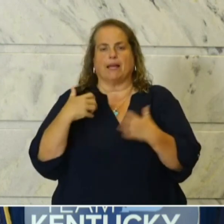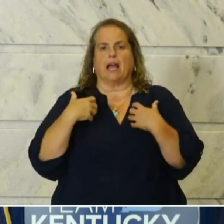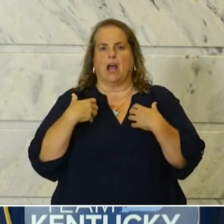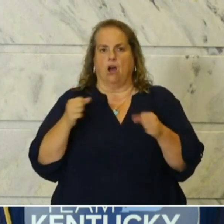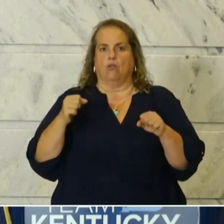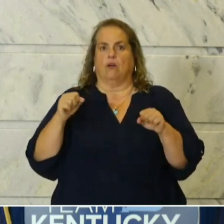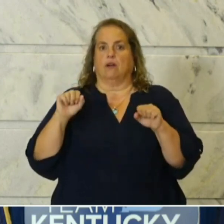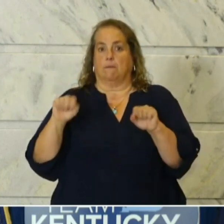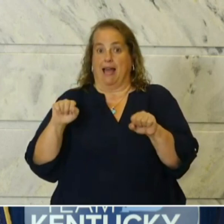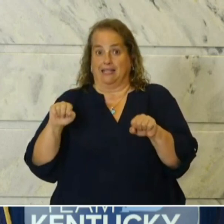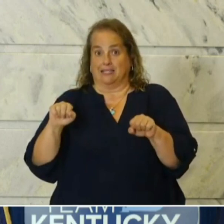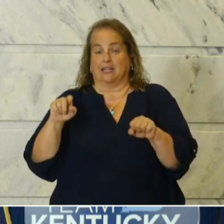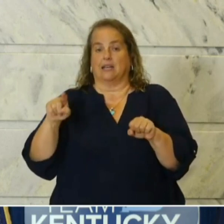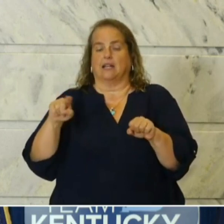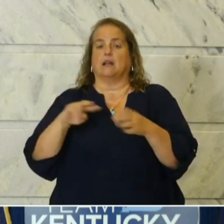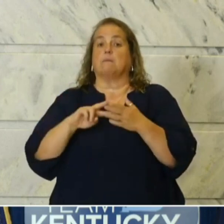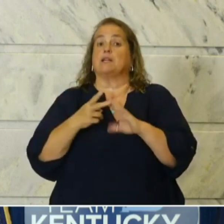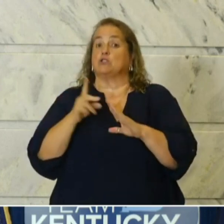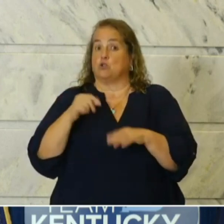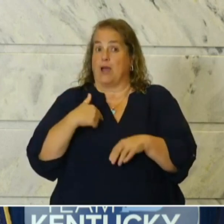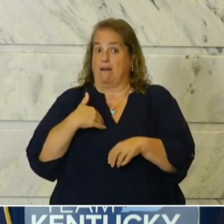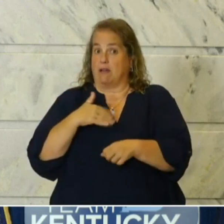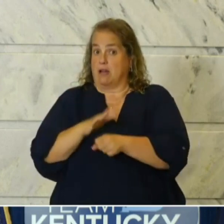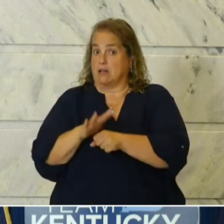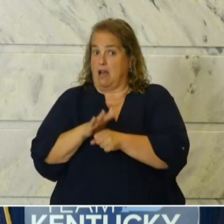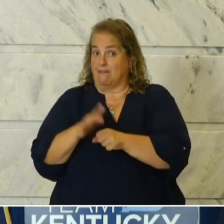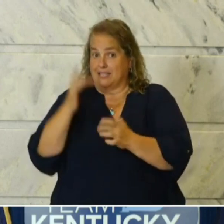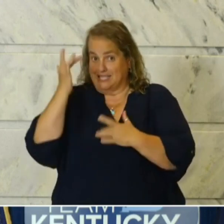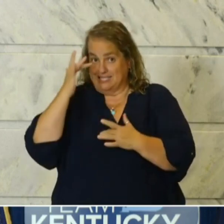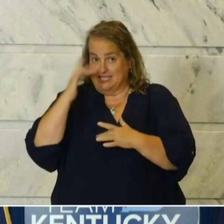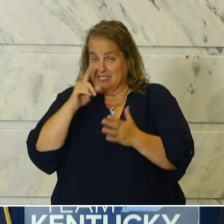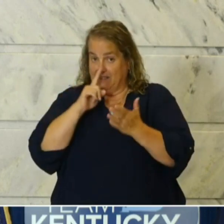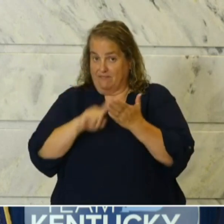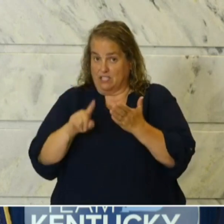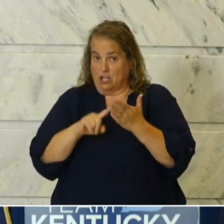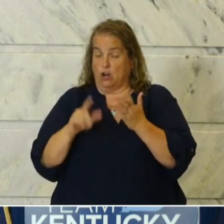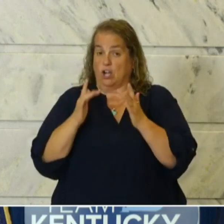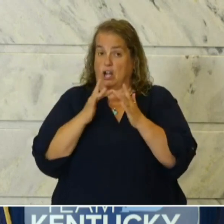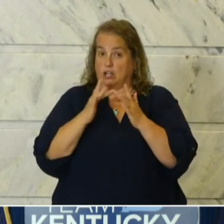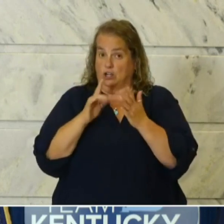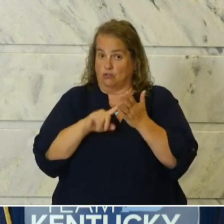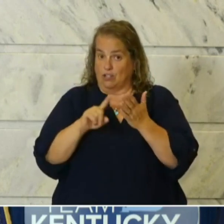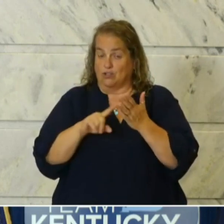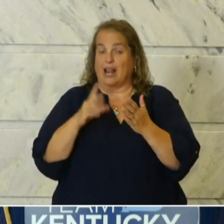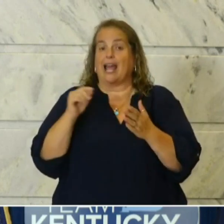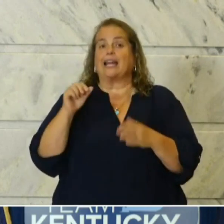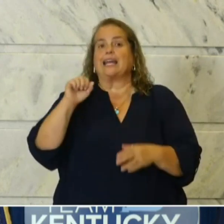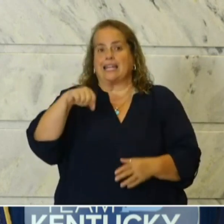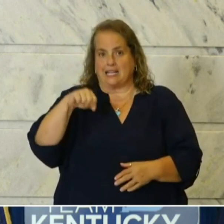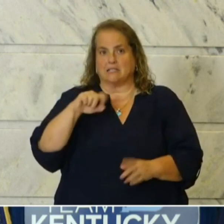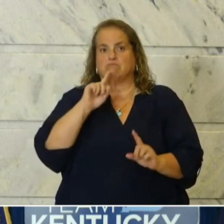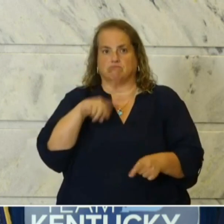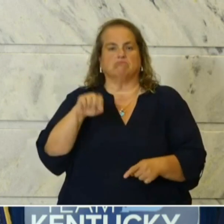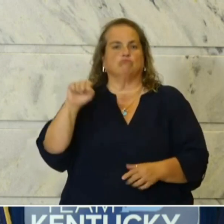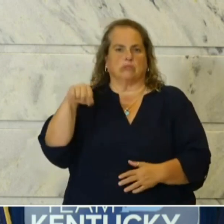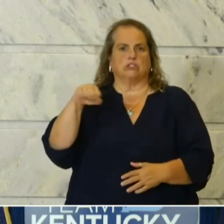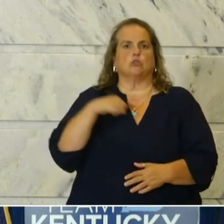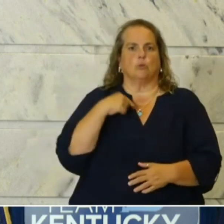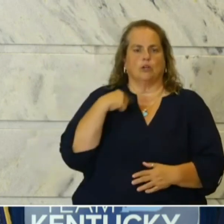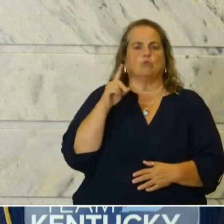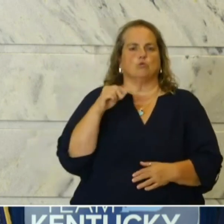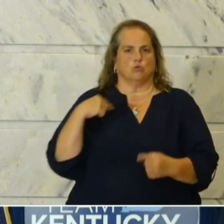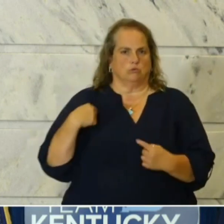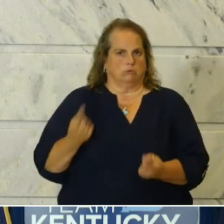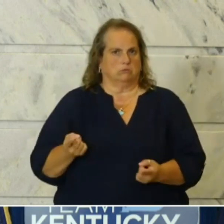which basically means do we have enough disease investigators and contact tracers, and we've consistently been in the green there. So